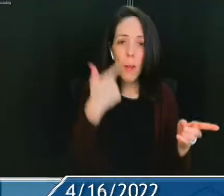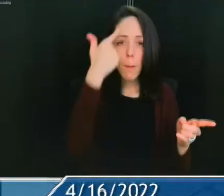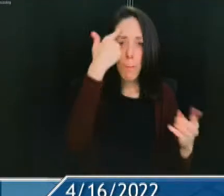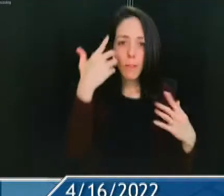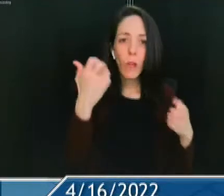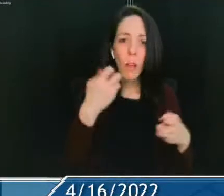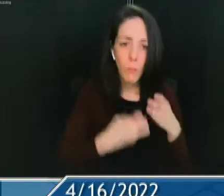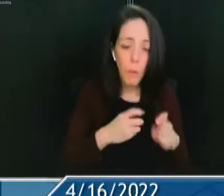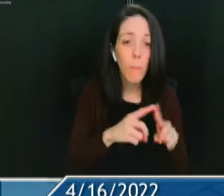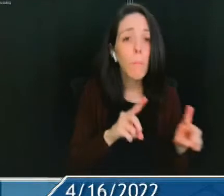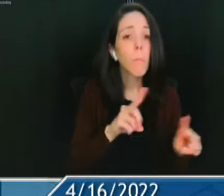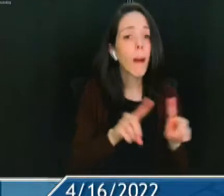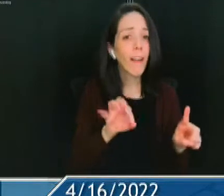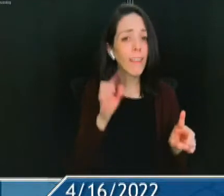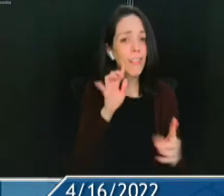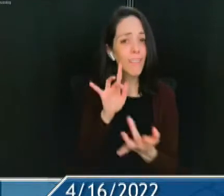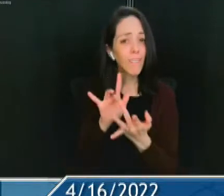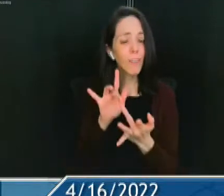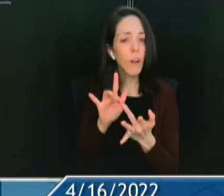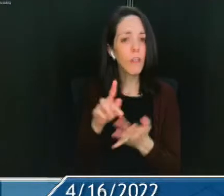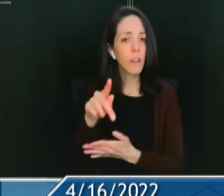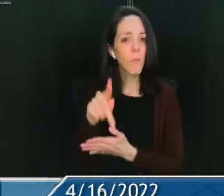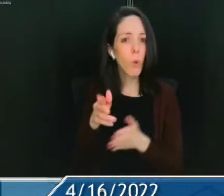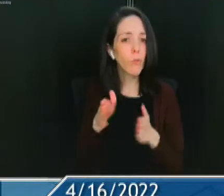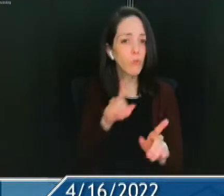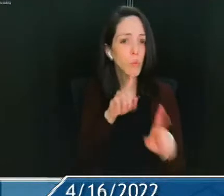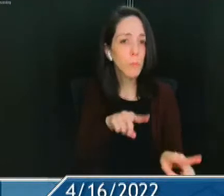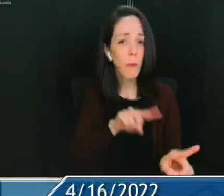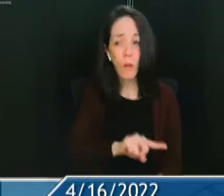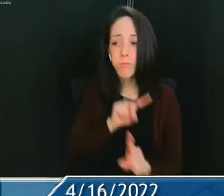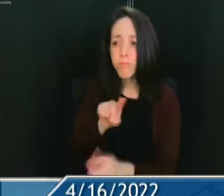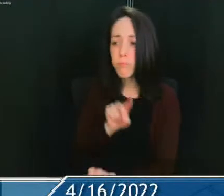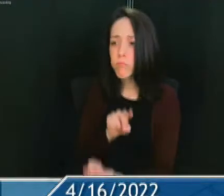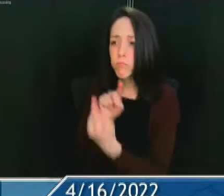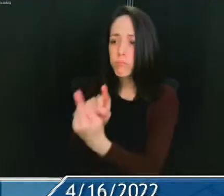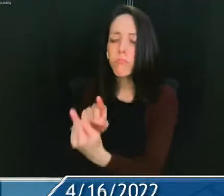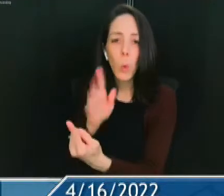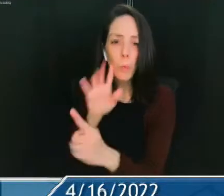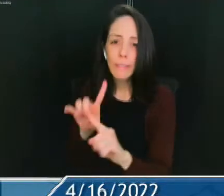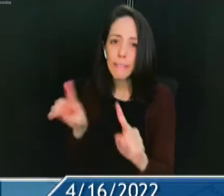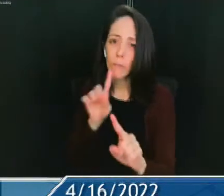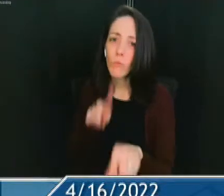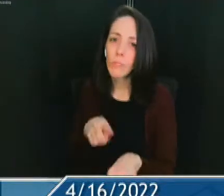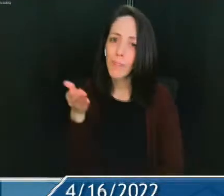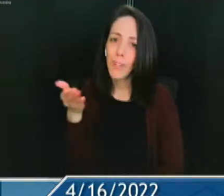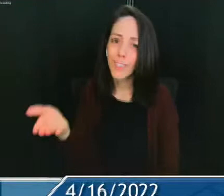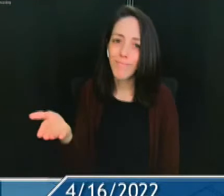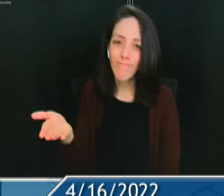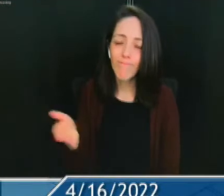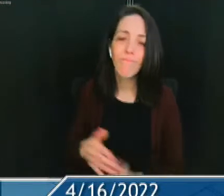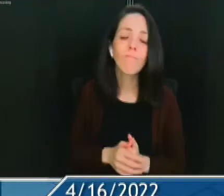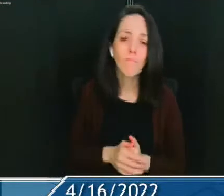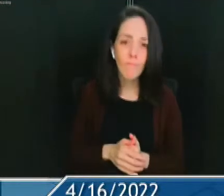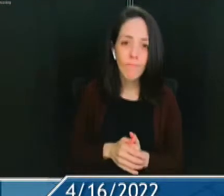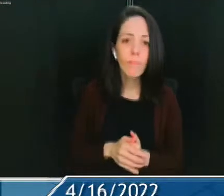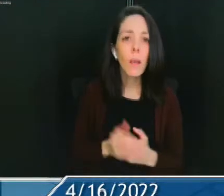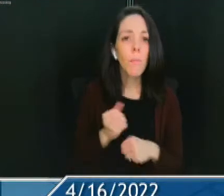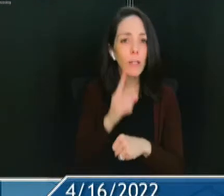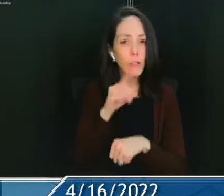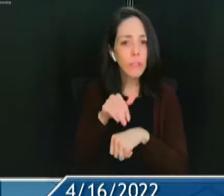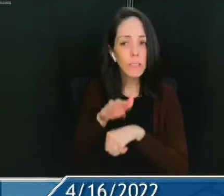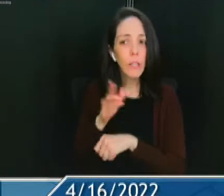if they were contacted by a mental health care provider and not an armed police officer. Sending the right responders to the right calls